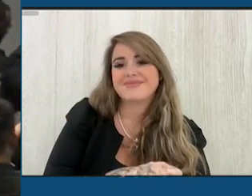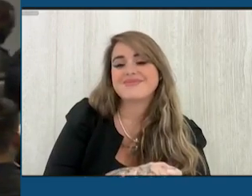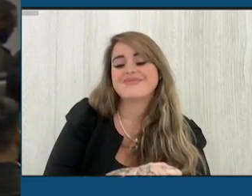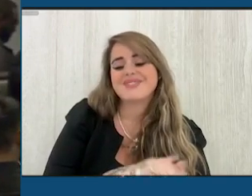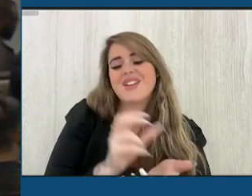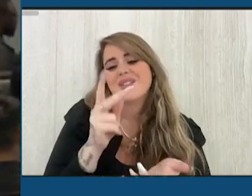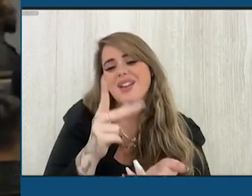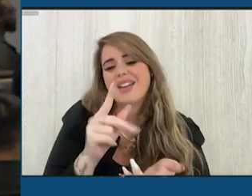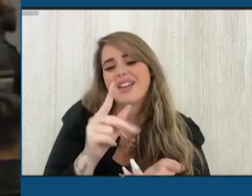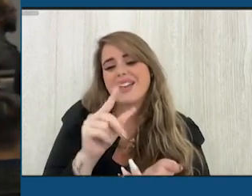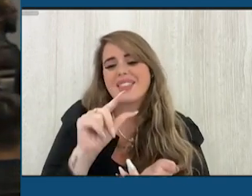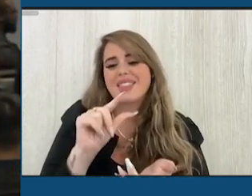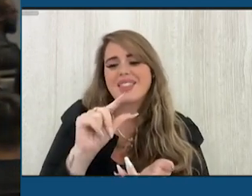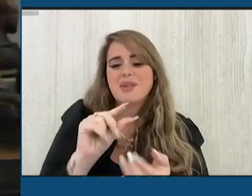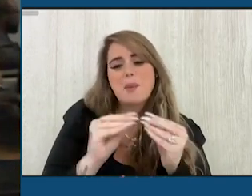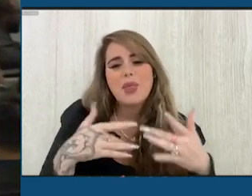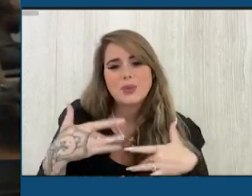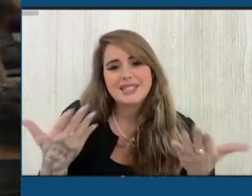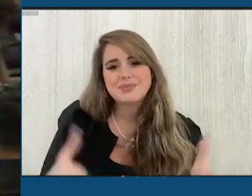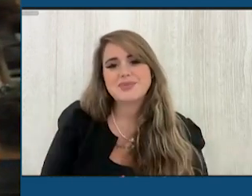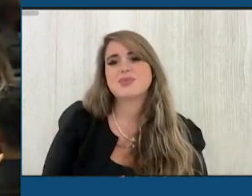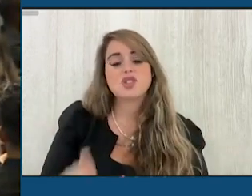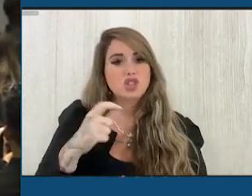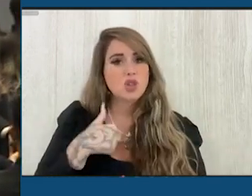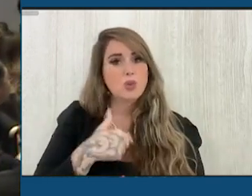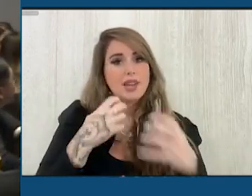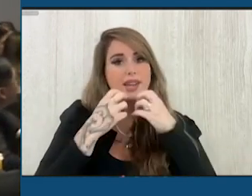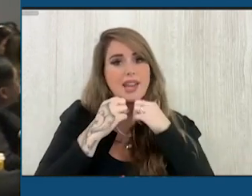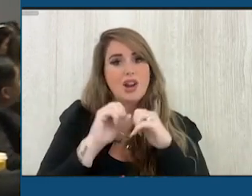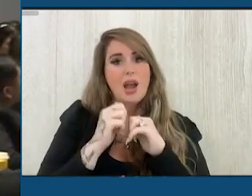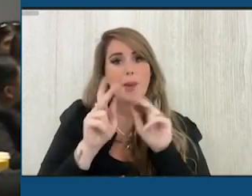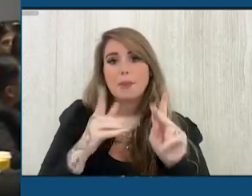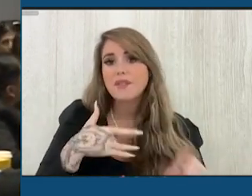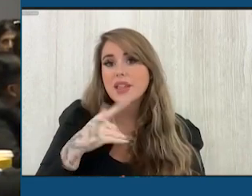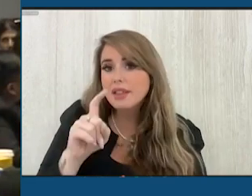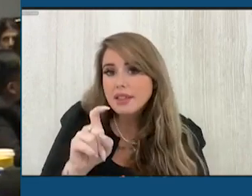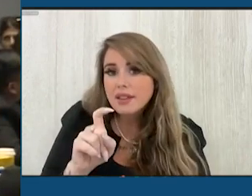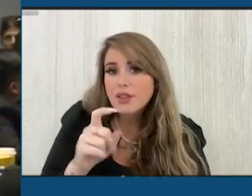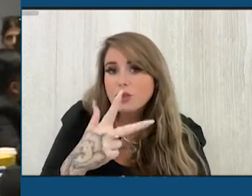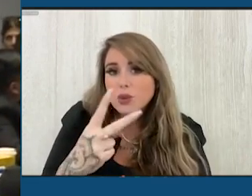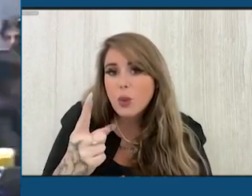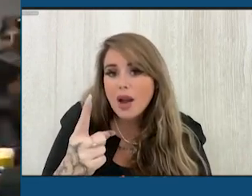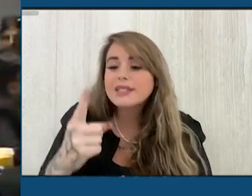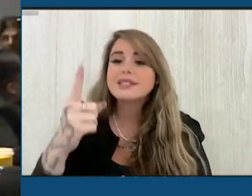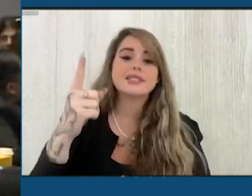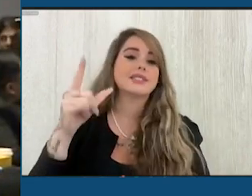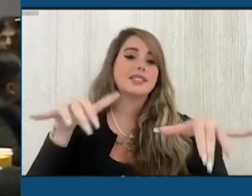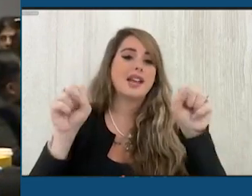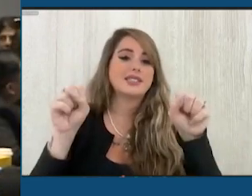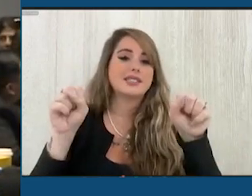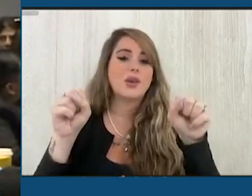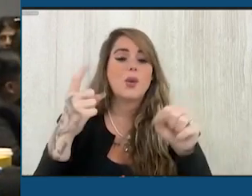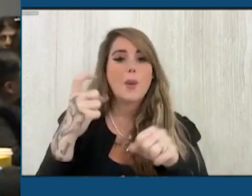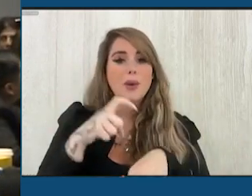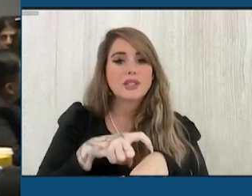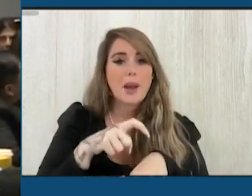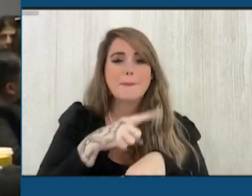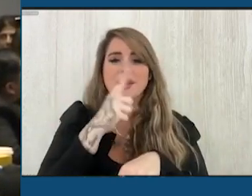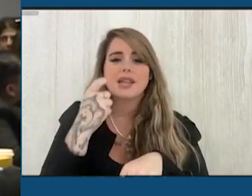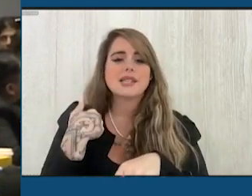more enthusiasm. Should we care how people feel? 3, 2, 1. Yes. One more time, because I just